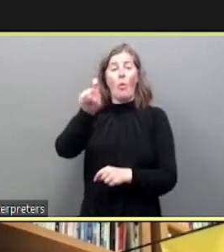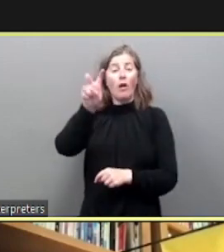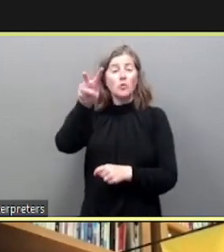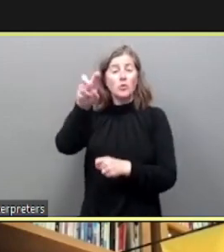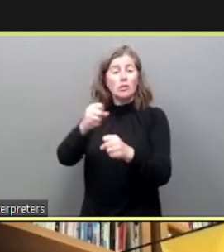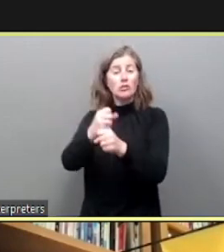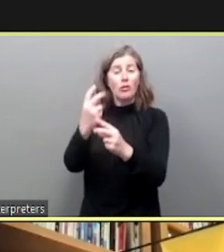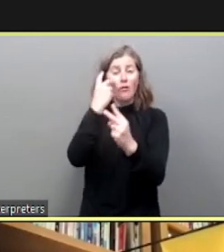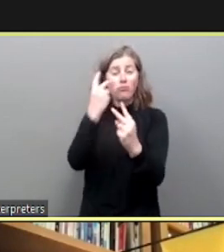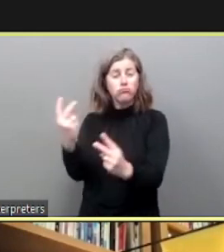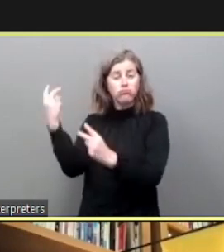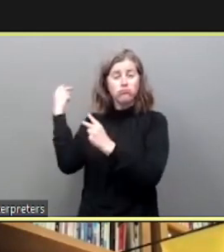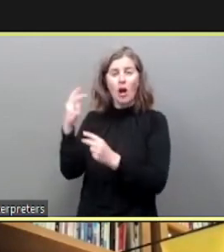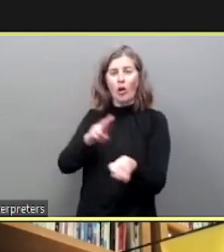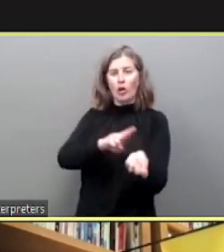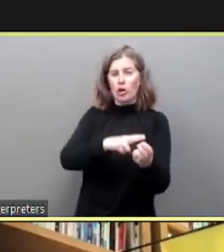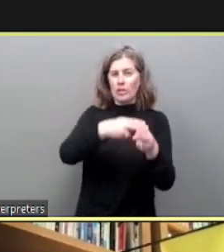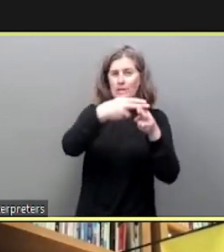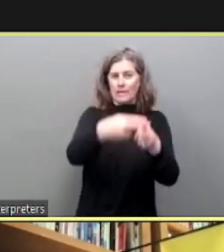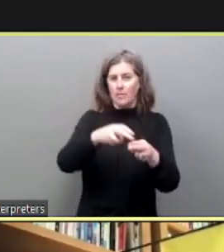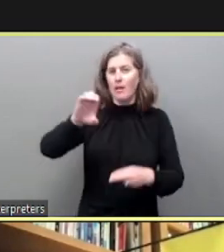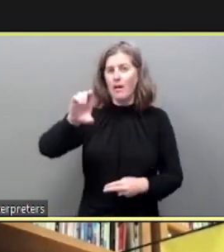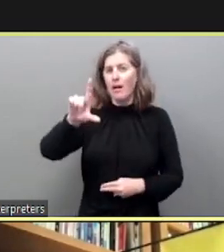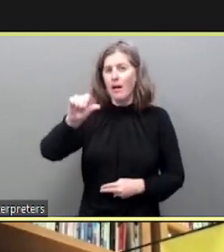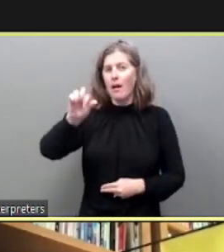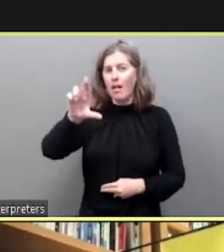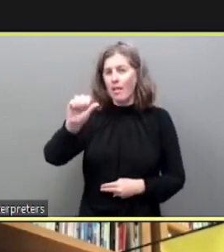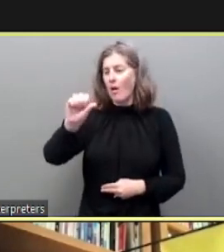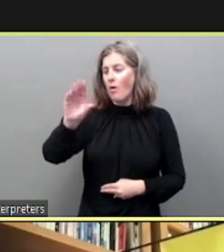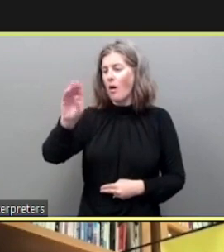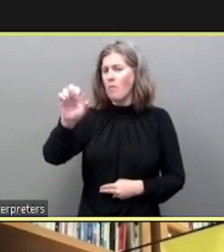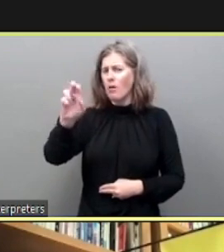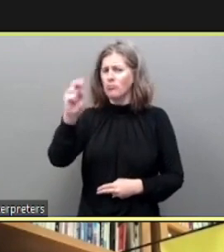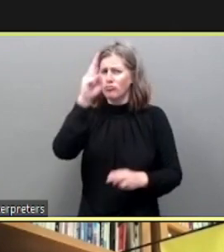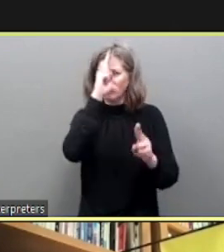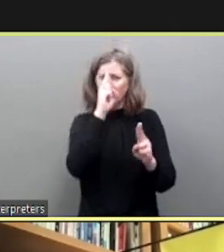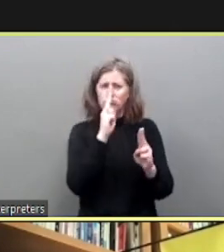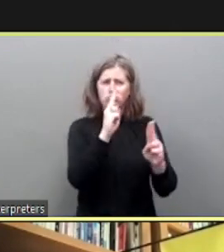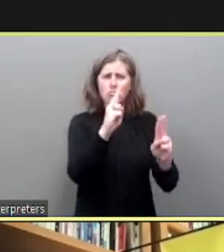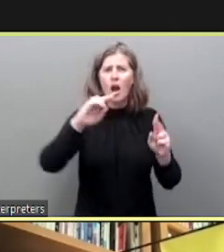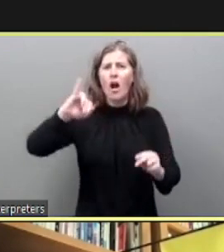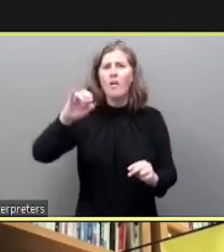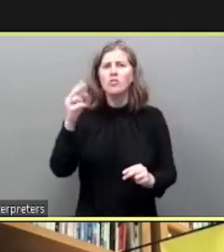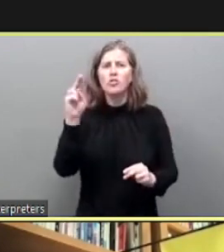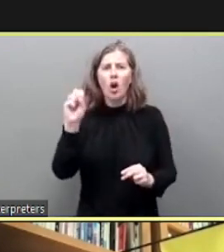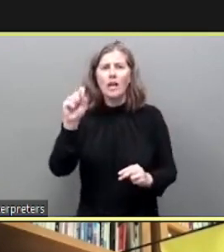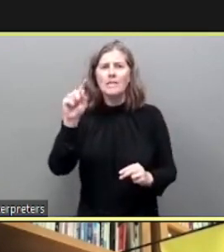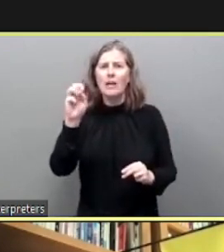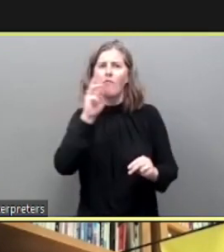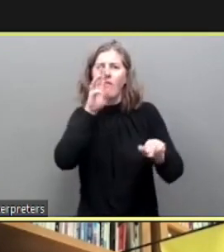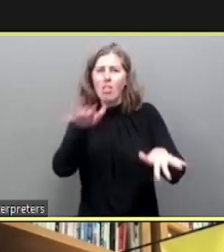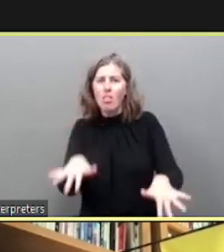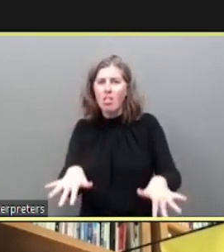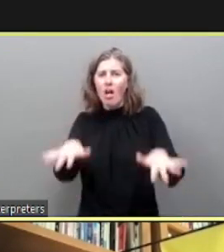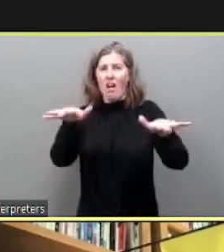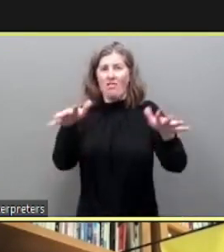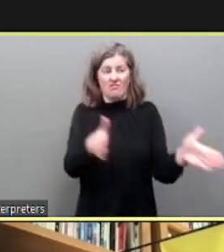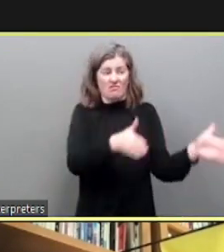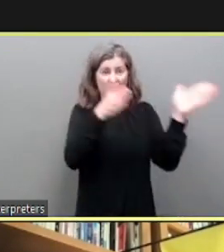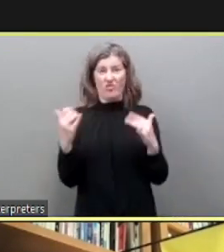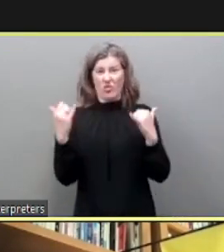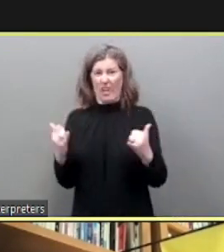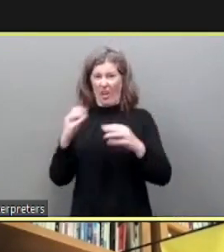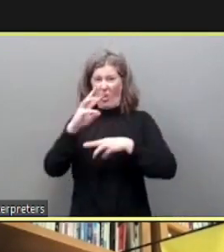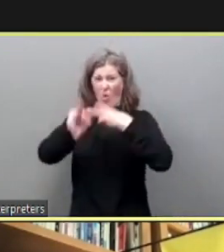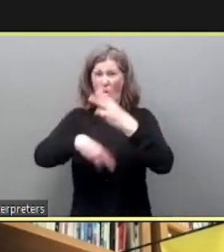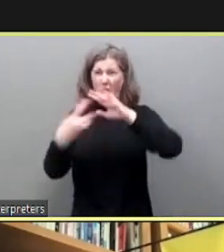years ago, a nurse named Clara Barton was the hero of the Johnstown flood. Today, in a global health crisis that's